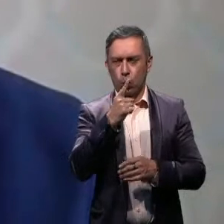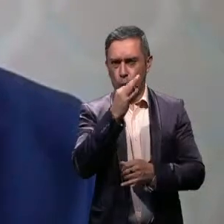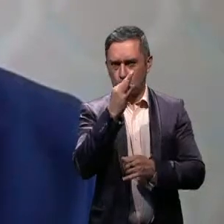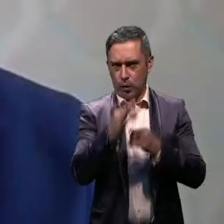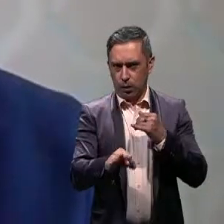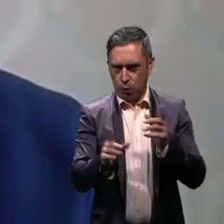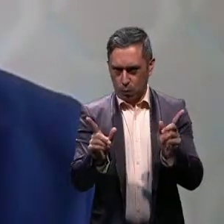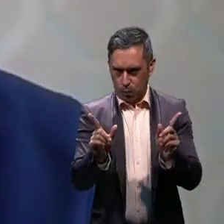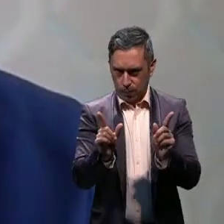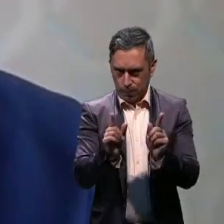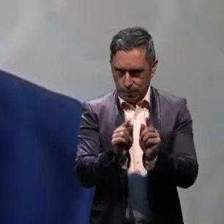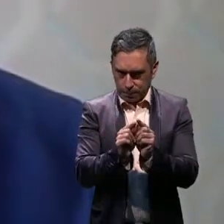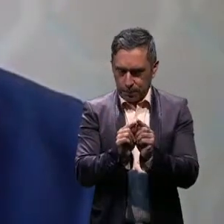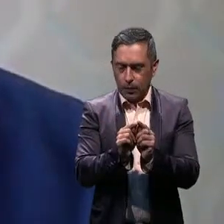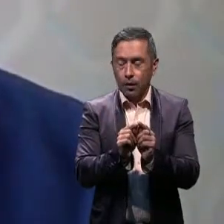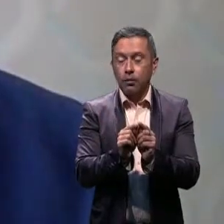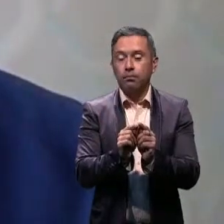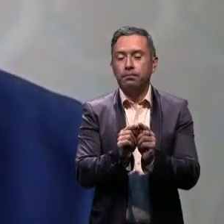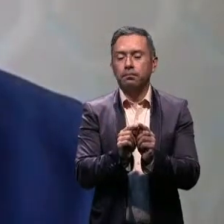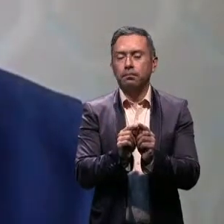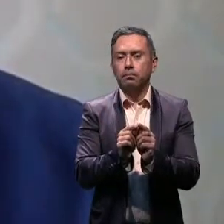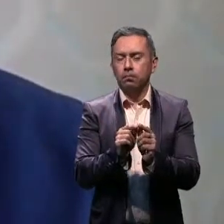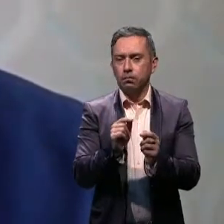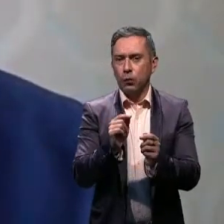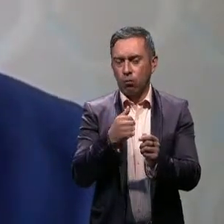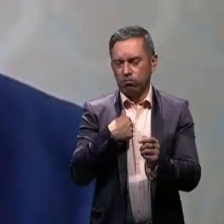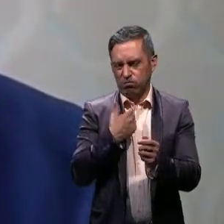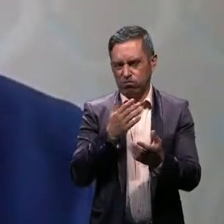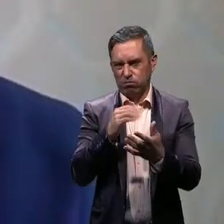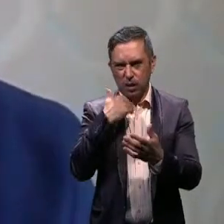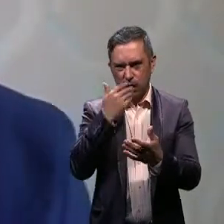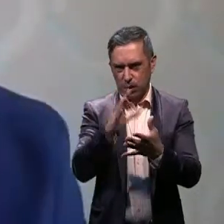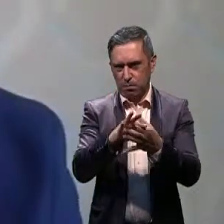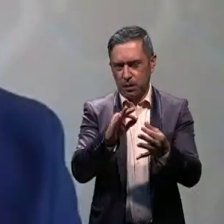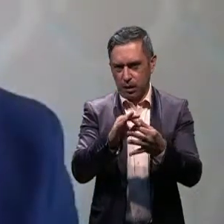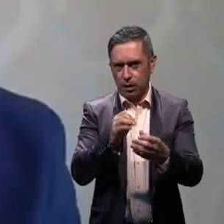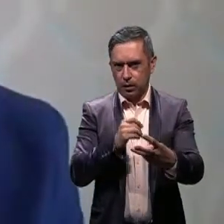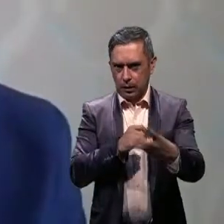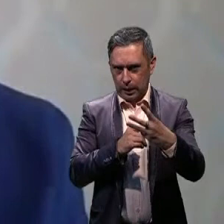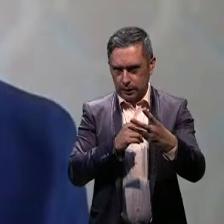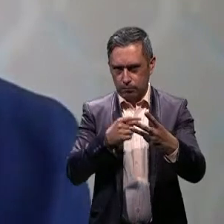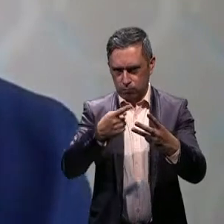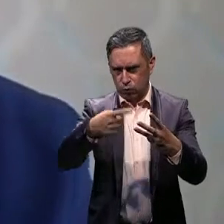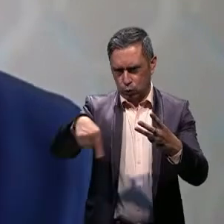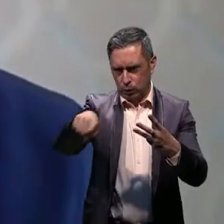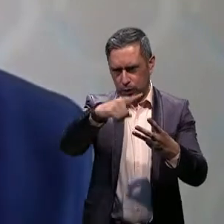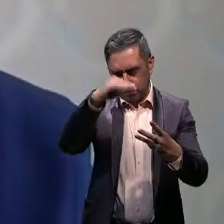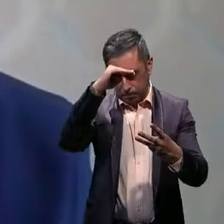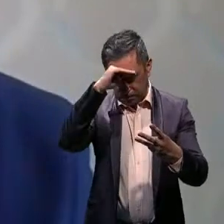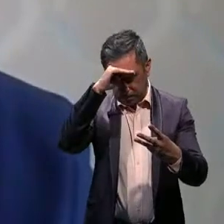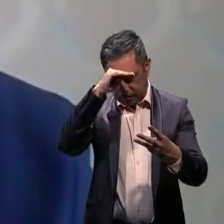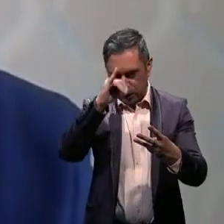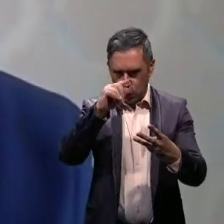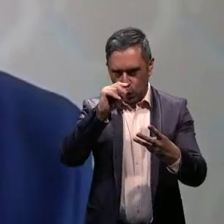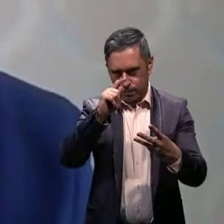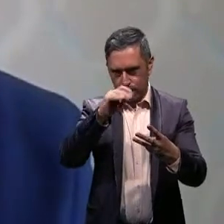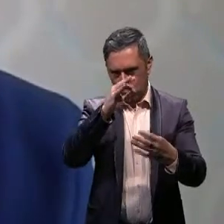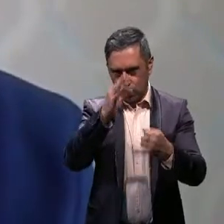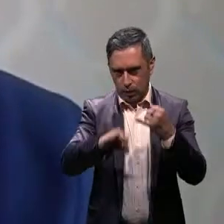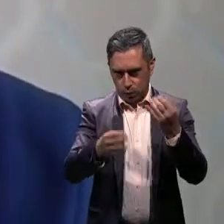to conclude with 3 reflections. The first one, my